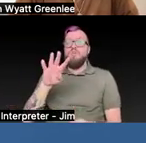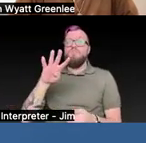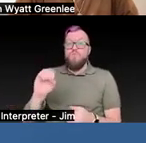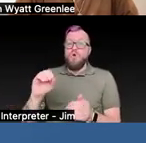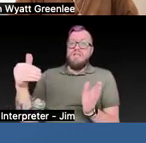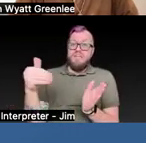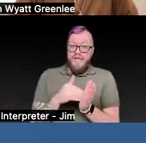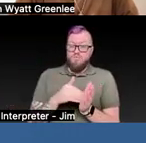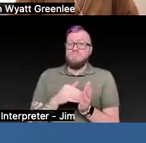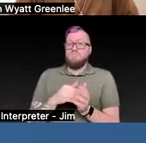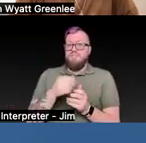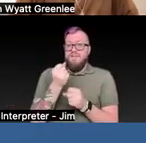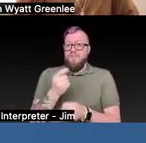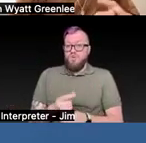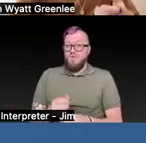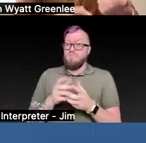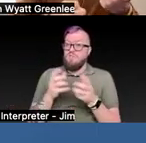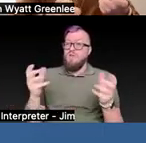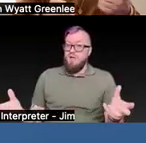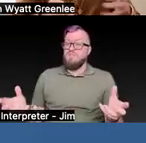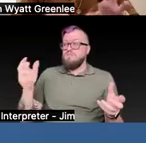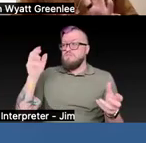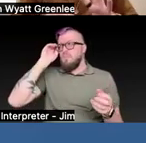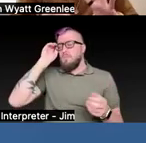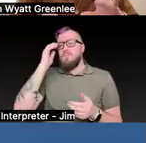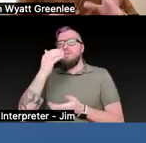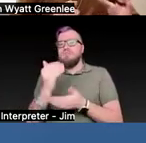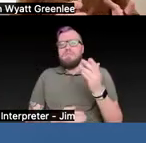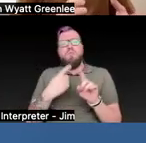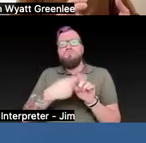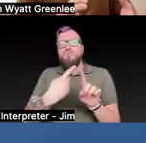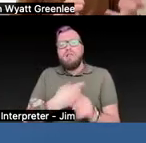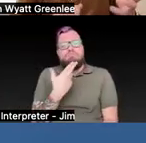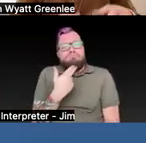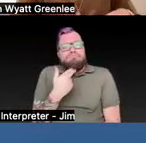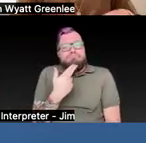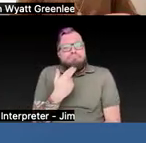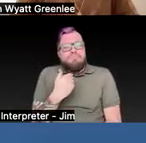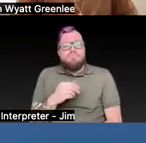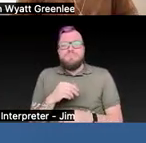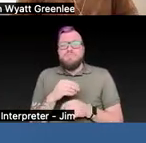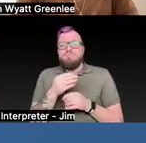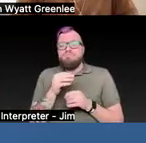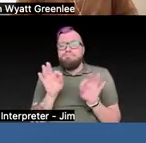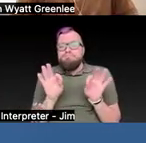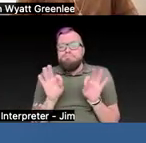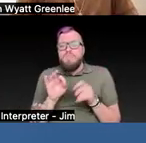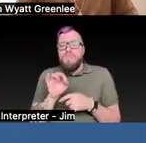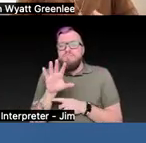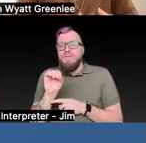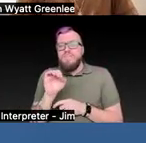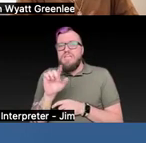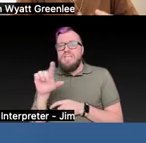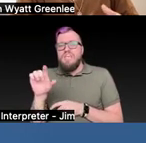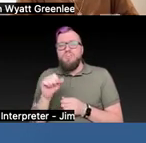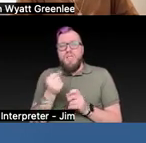is quite a lot. There's some of the rents are really small, individual people paying 50 eels a year to their local